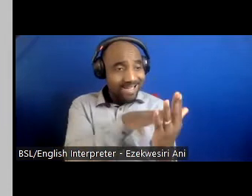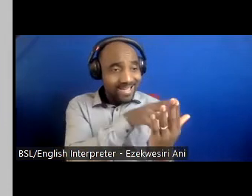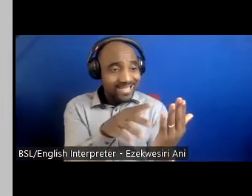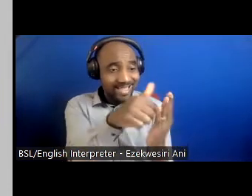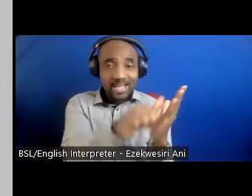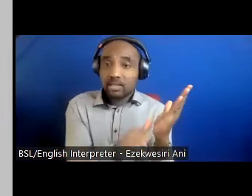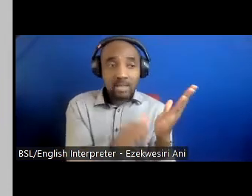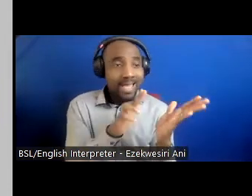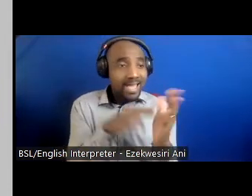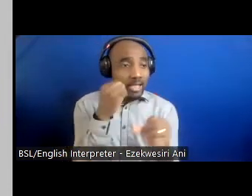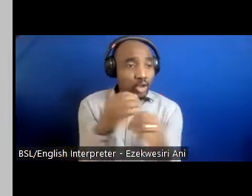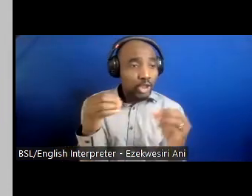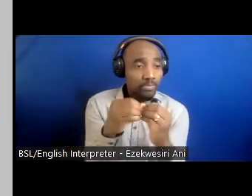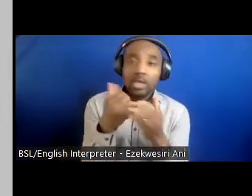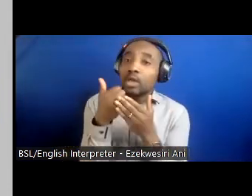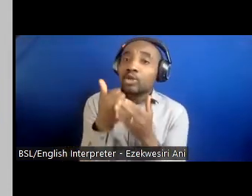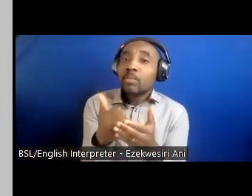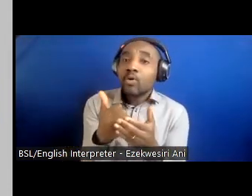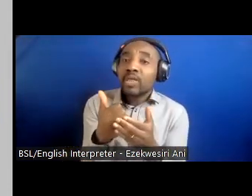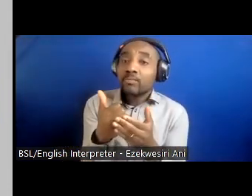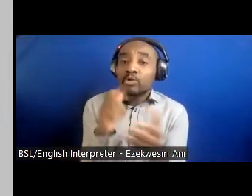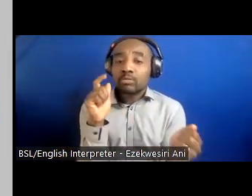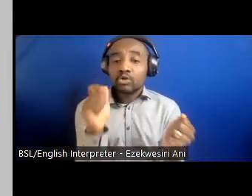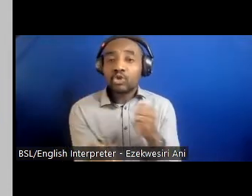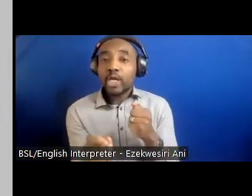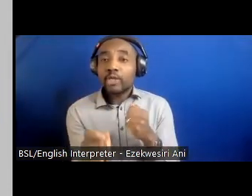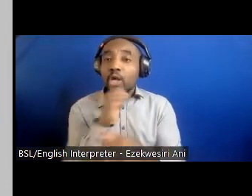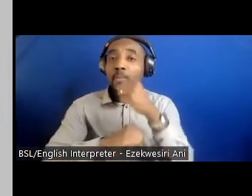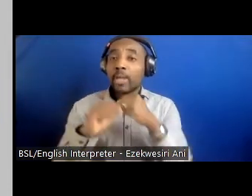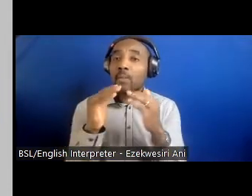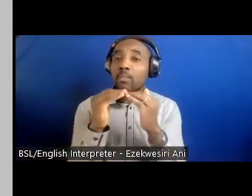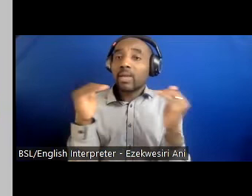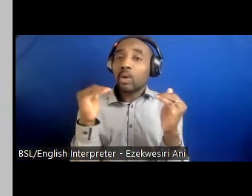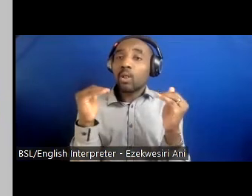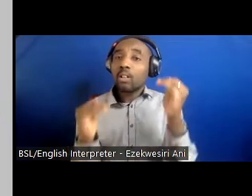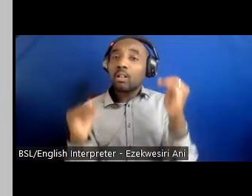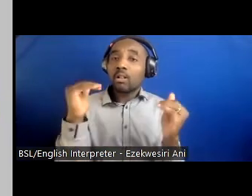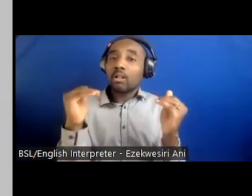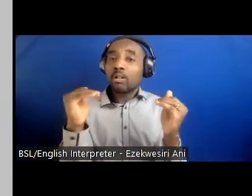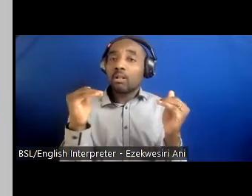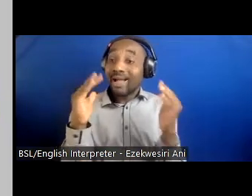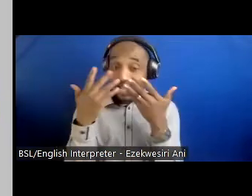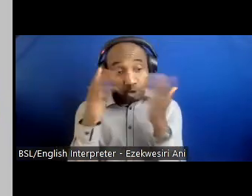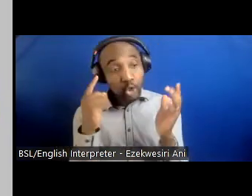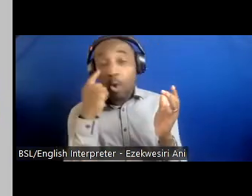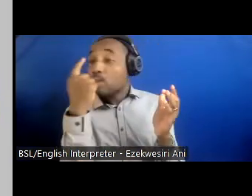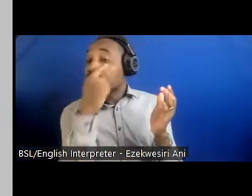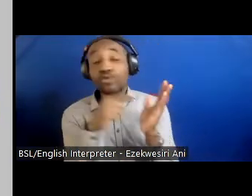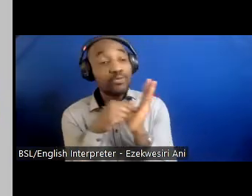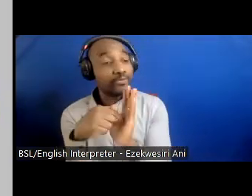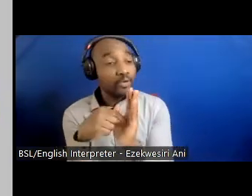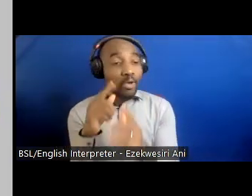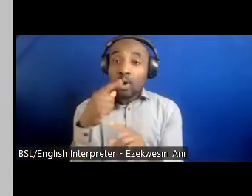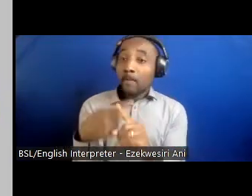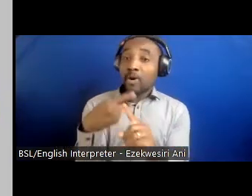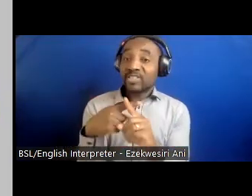support NGBs on their journey to race equality and publicly show the progress they are making on the back of positive commitments they have